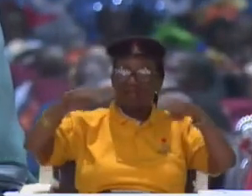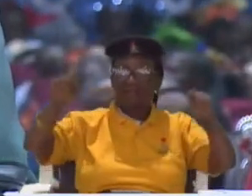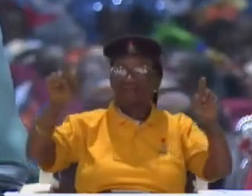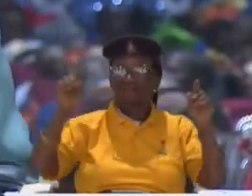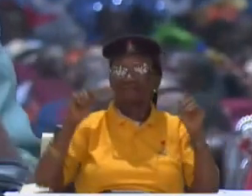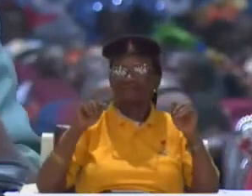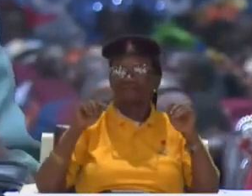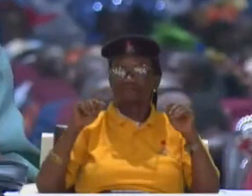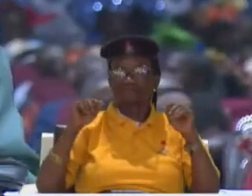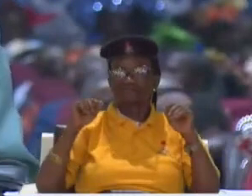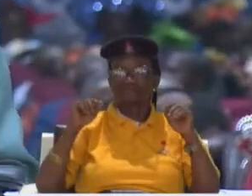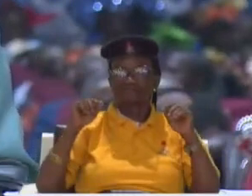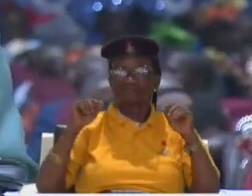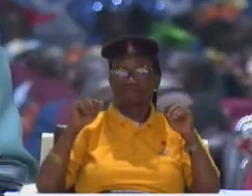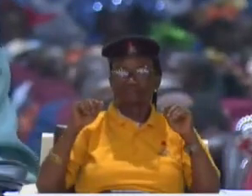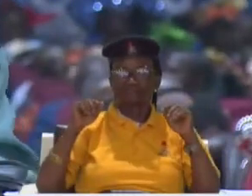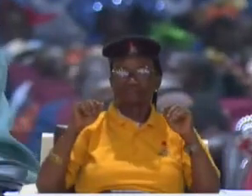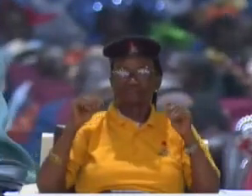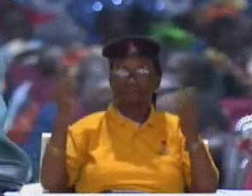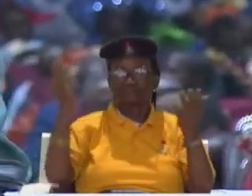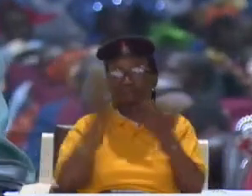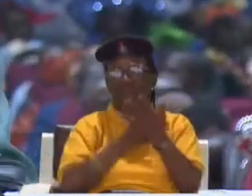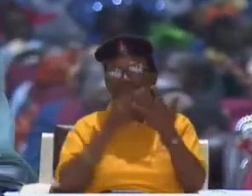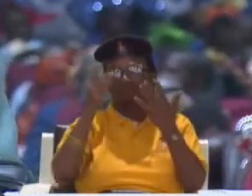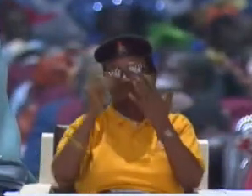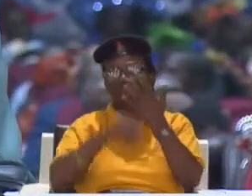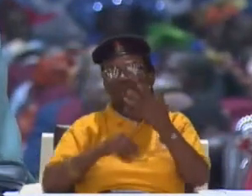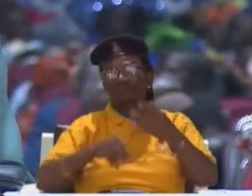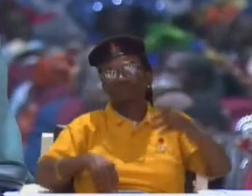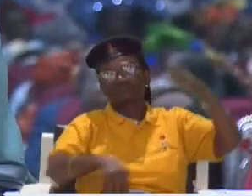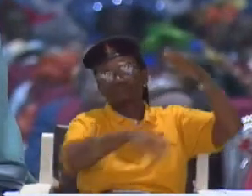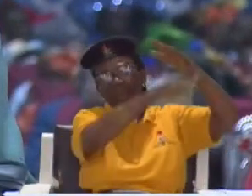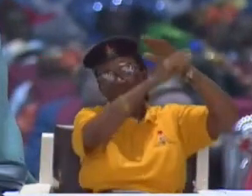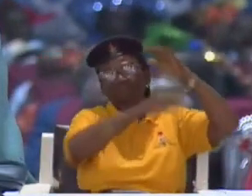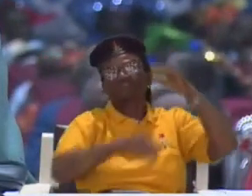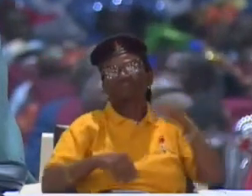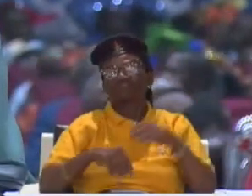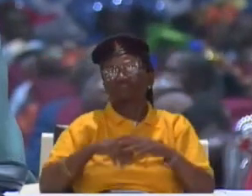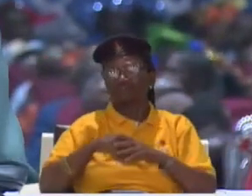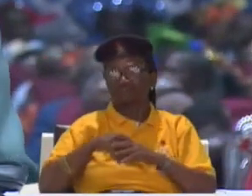decrees, darkness go.